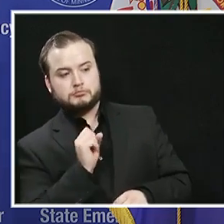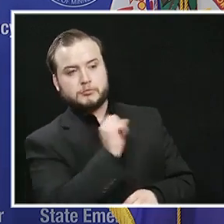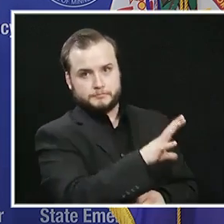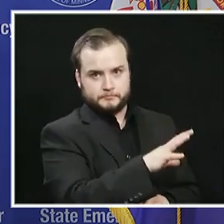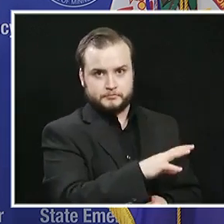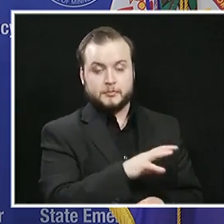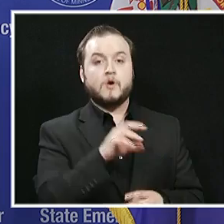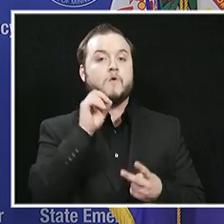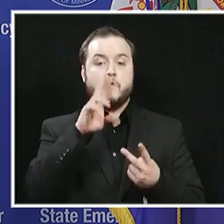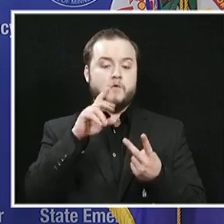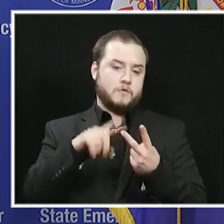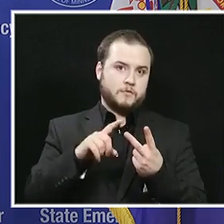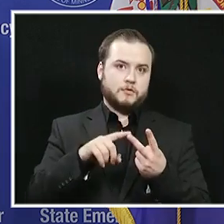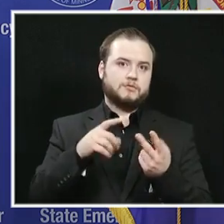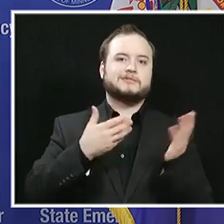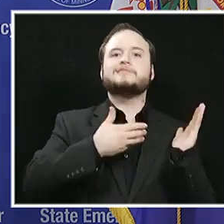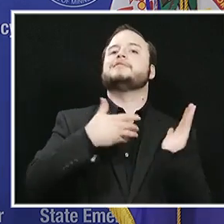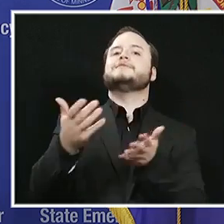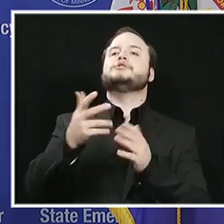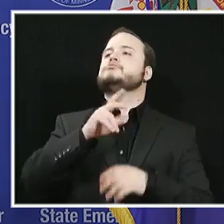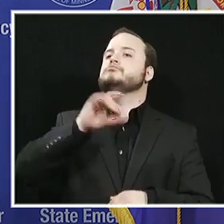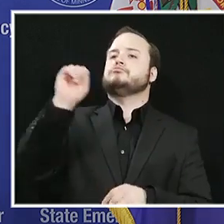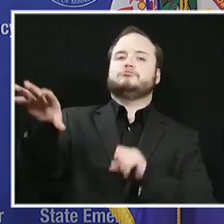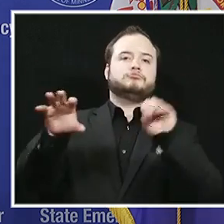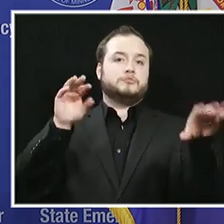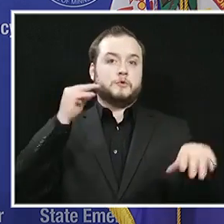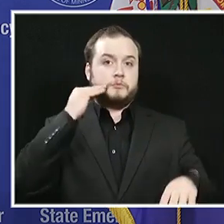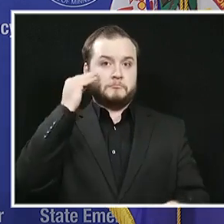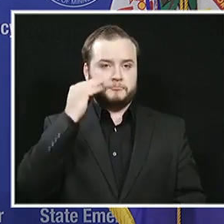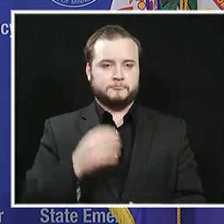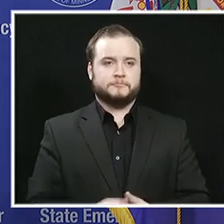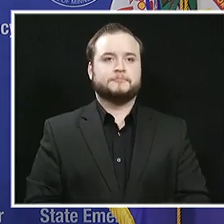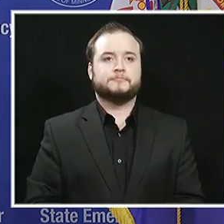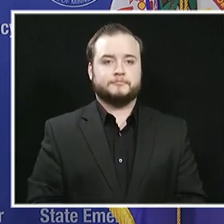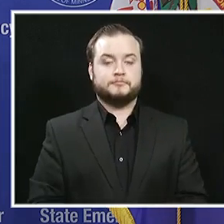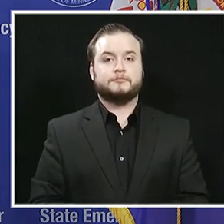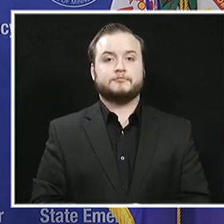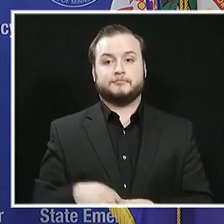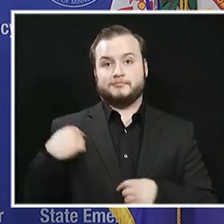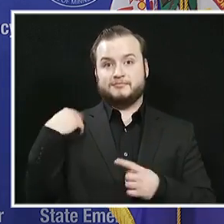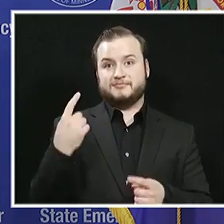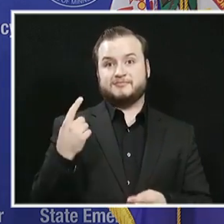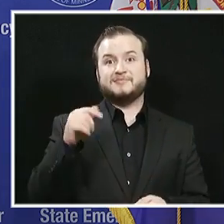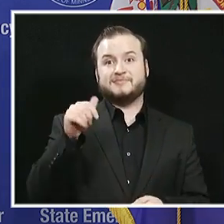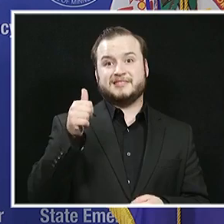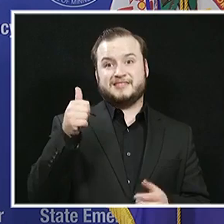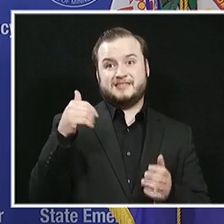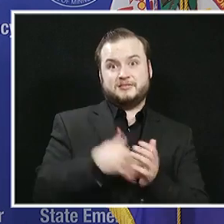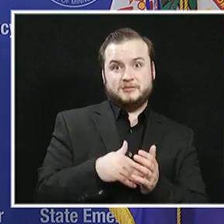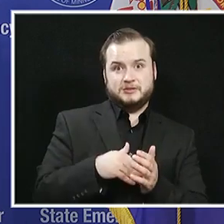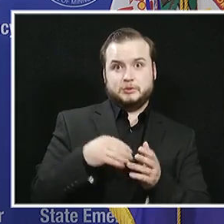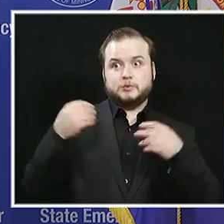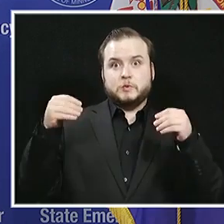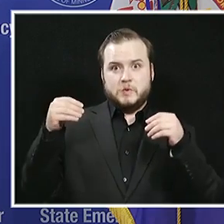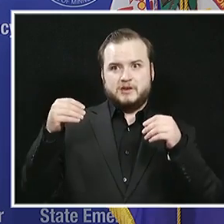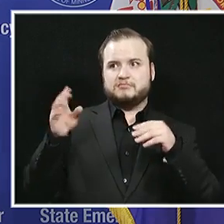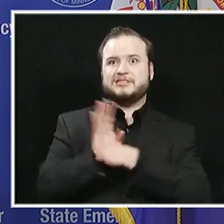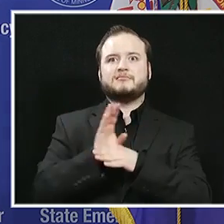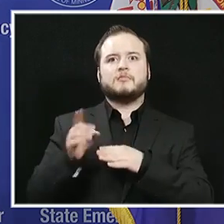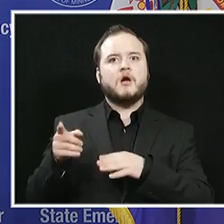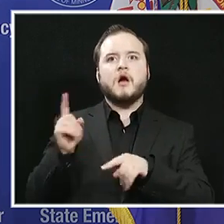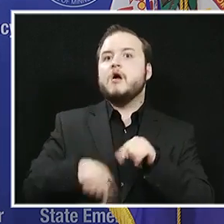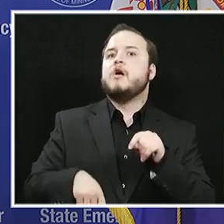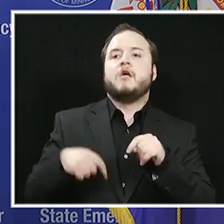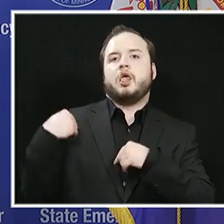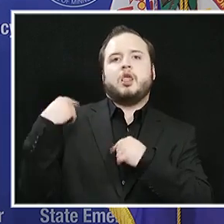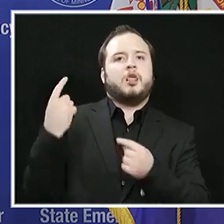probably somewhere between 10 and 15,000 retailers today that aren't able to conduct business that'll be picked up by this order. So if you're one of